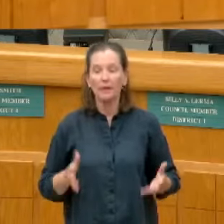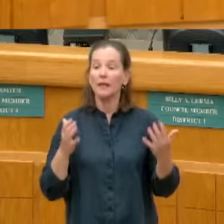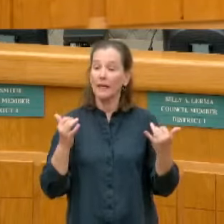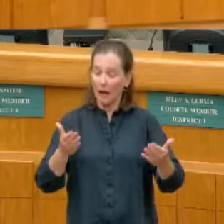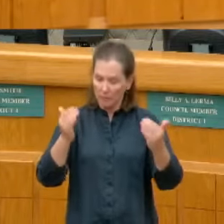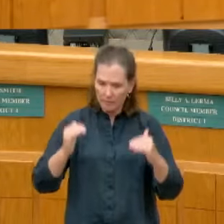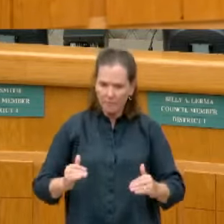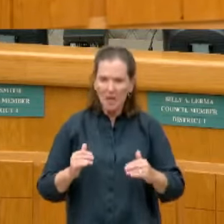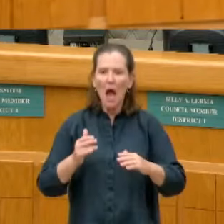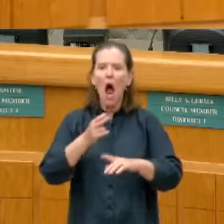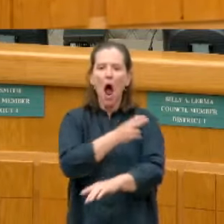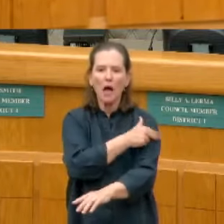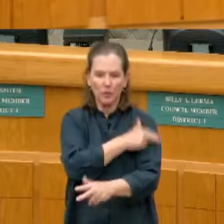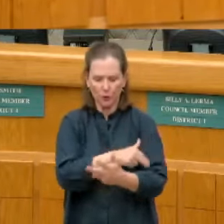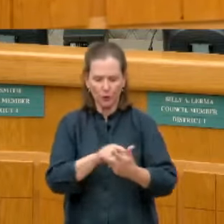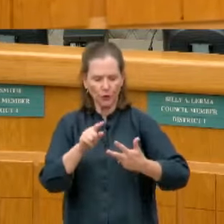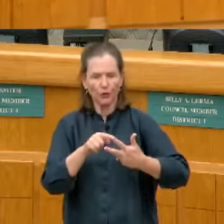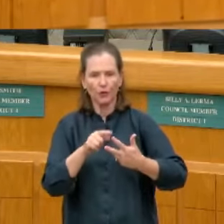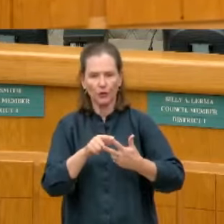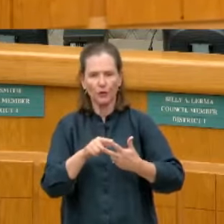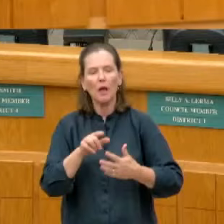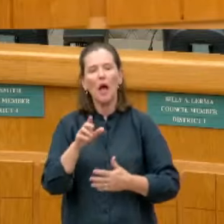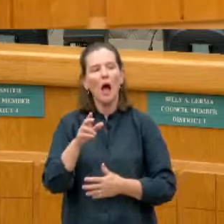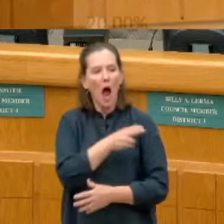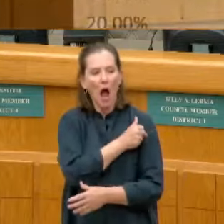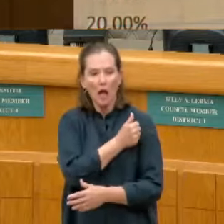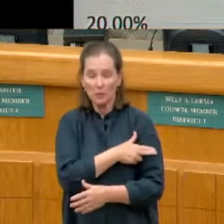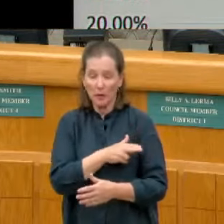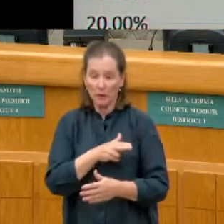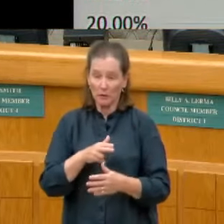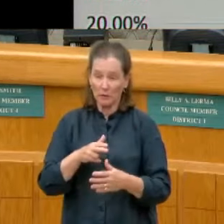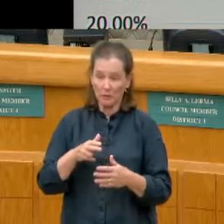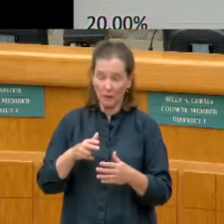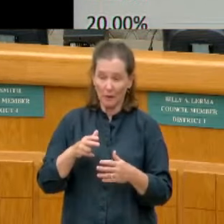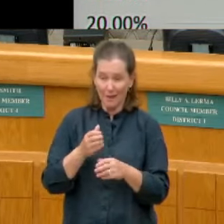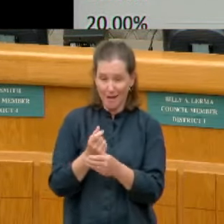report. Our hospitalization rates peaked last week at